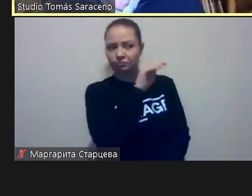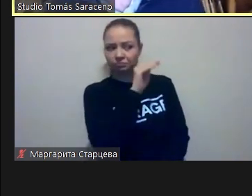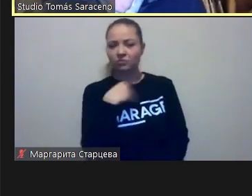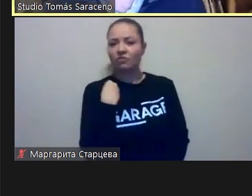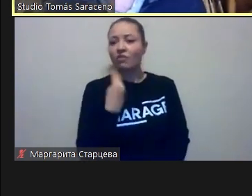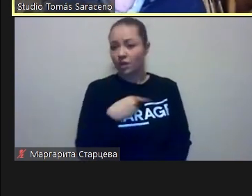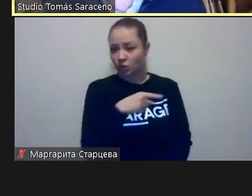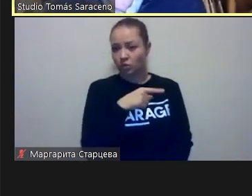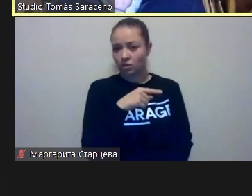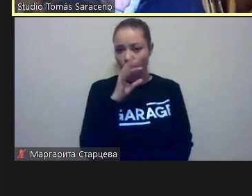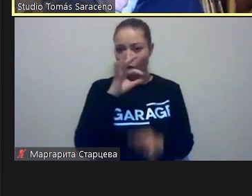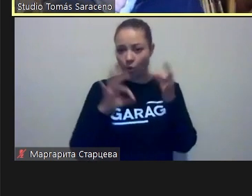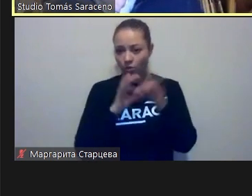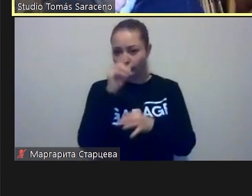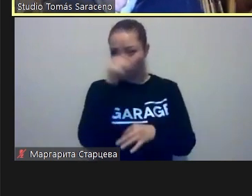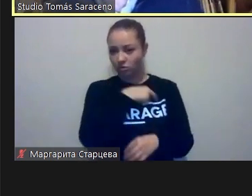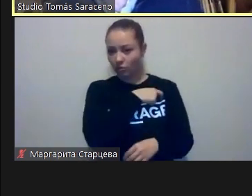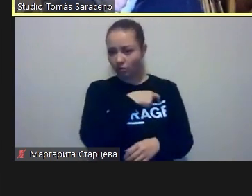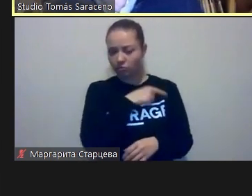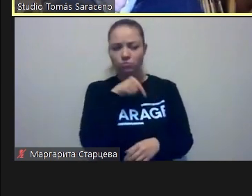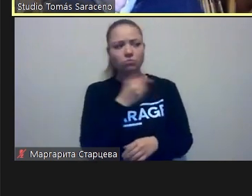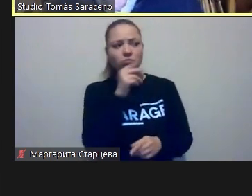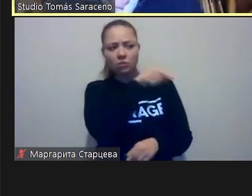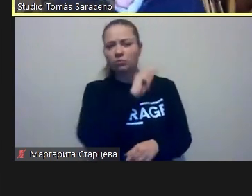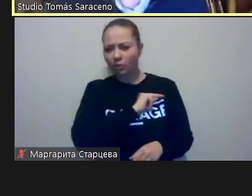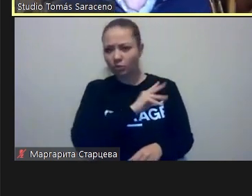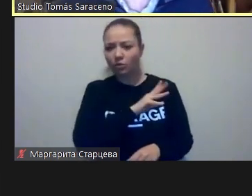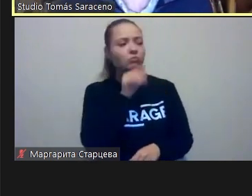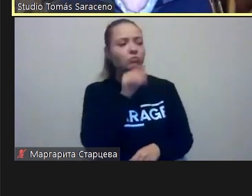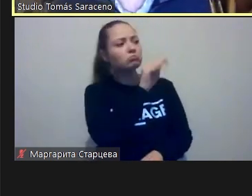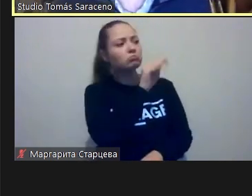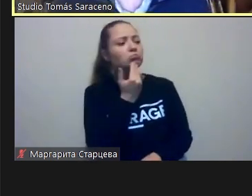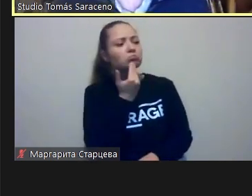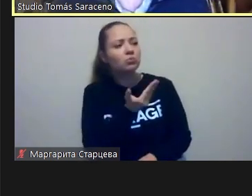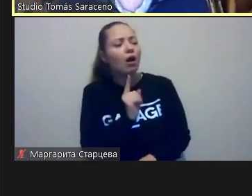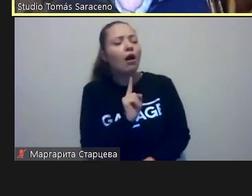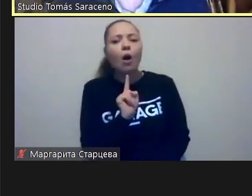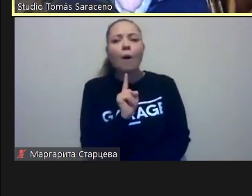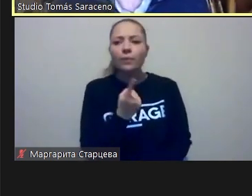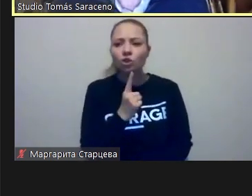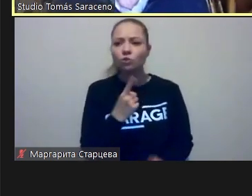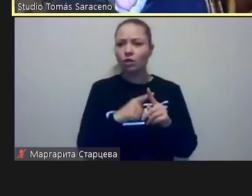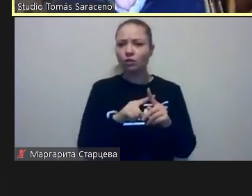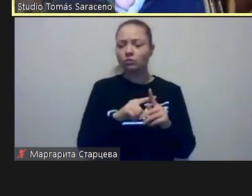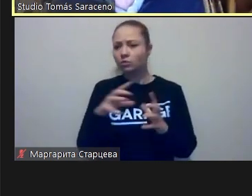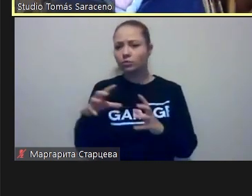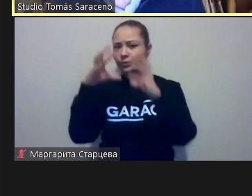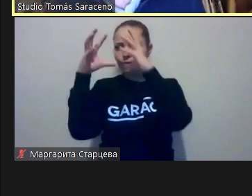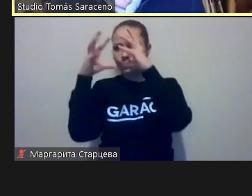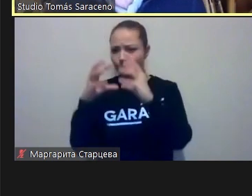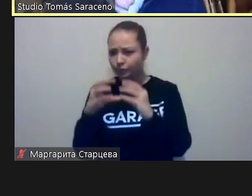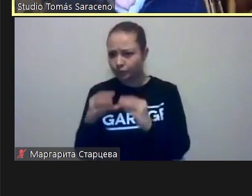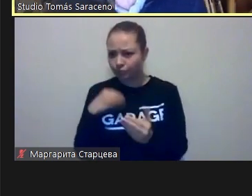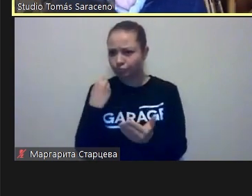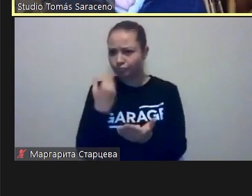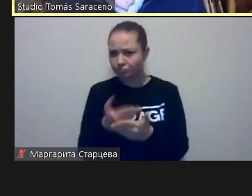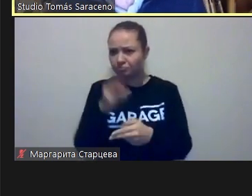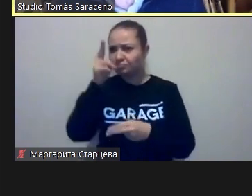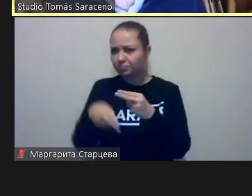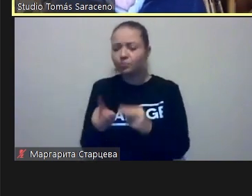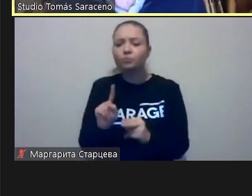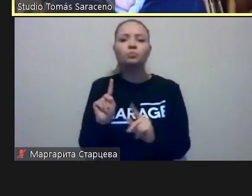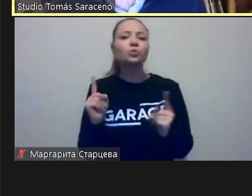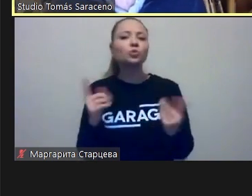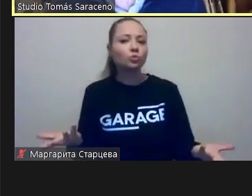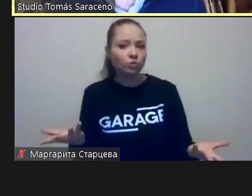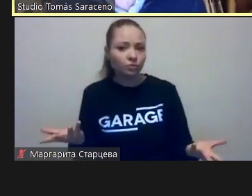like, why you stop the journey? We have to think that these type of sculptures have made many rounds the world.